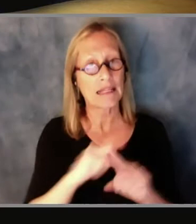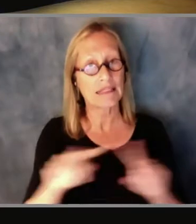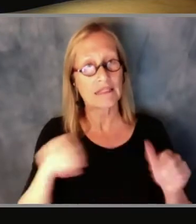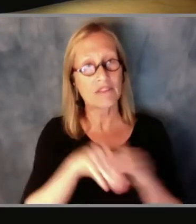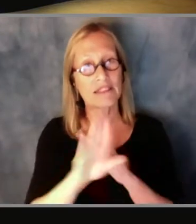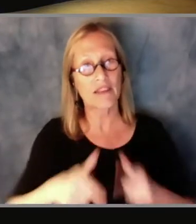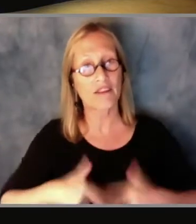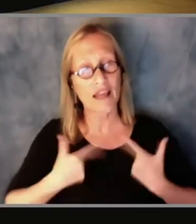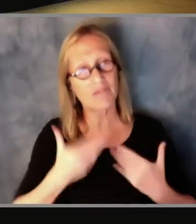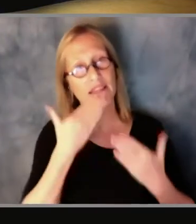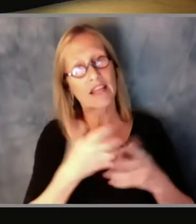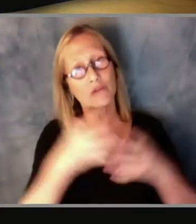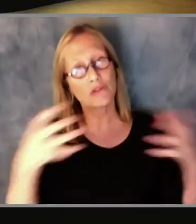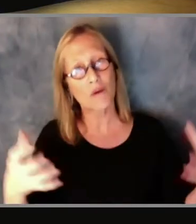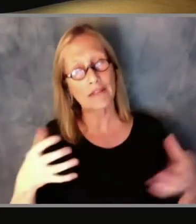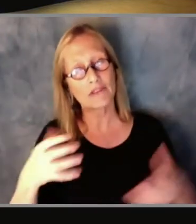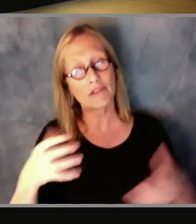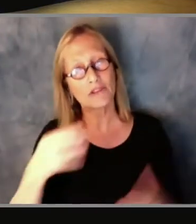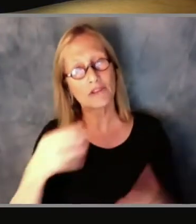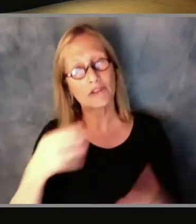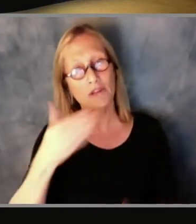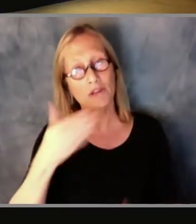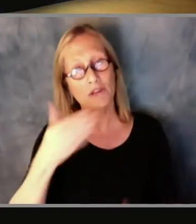Thank you so much. Mahalo.